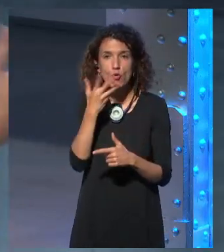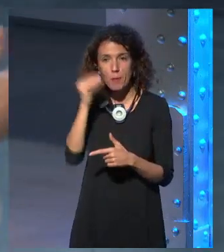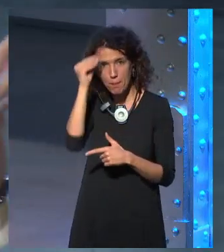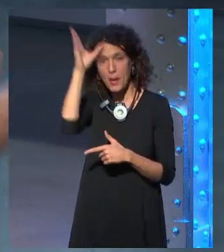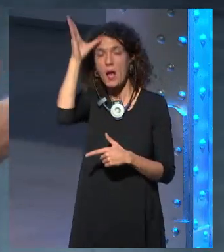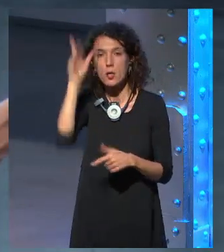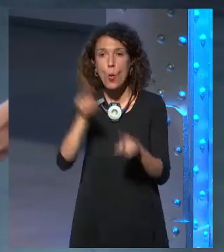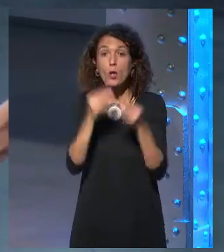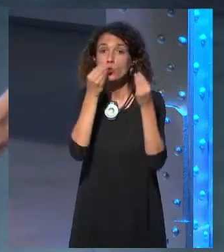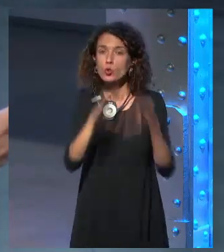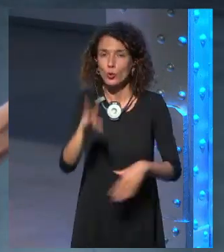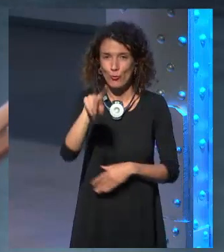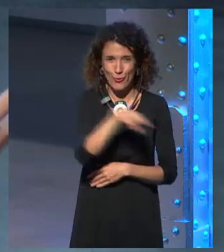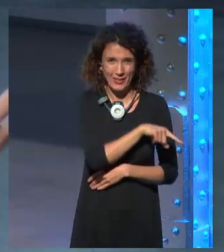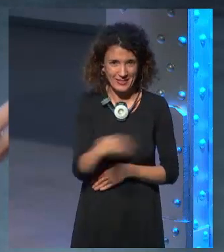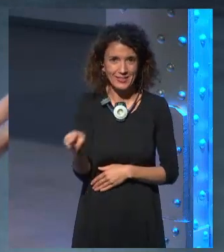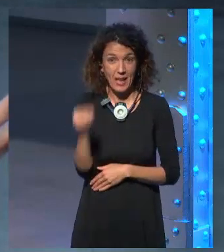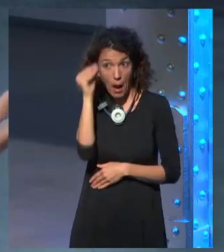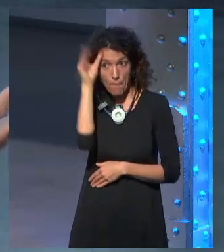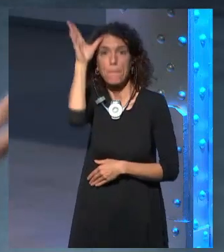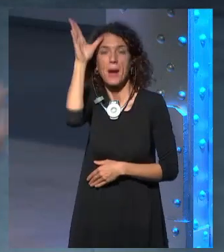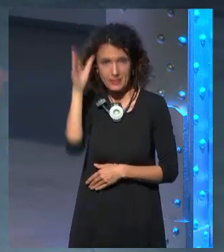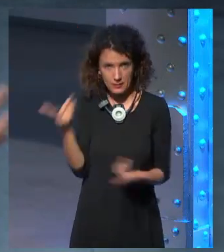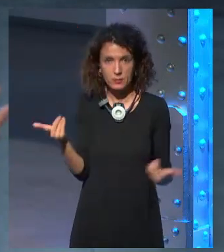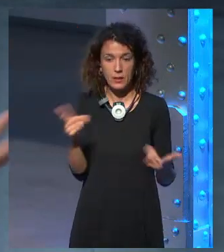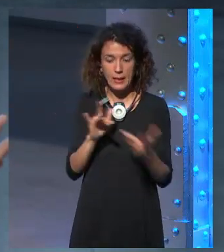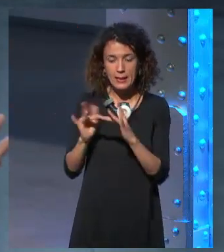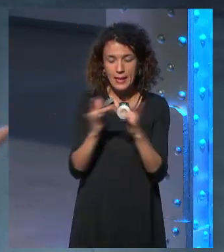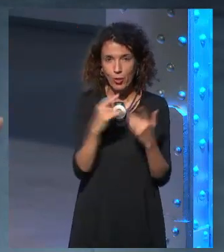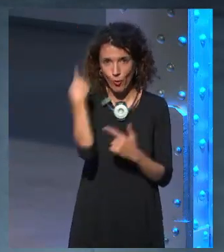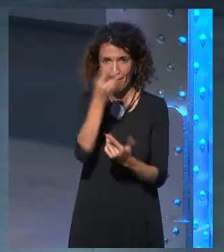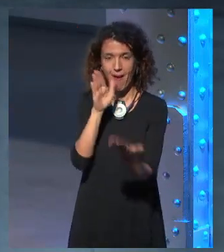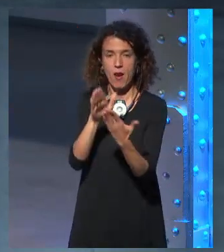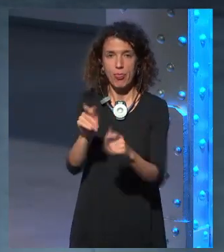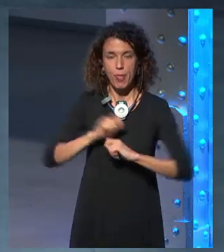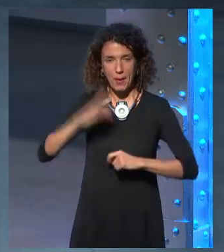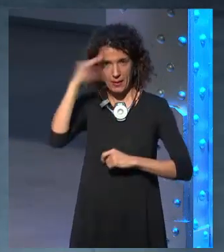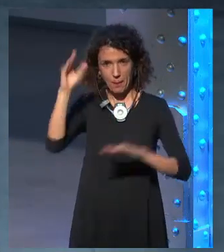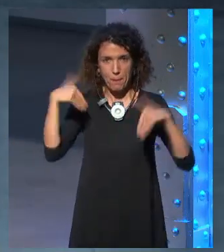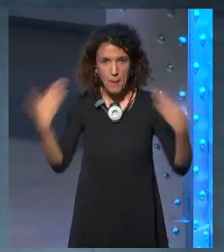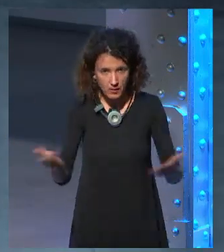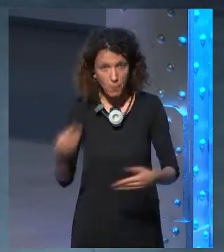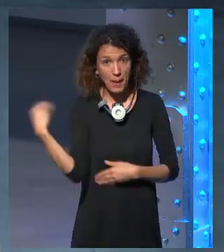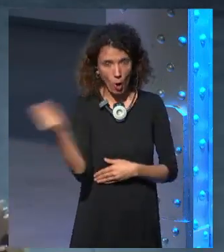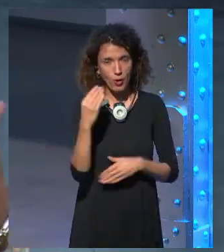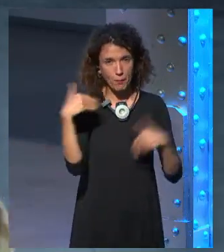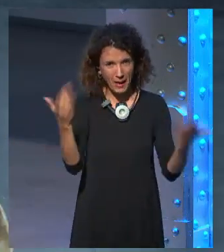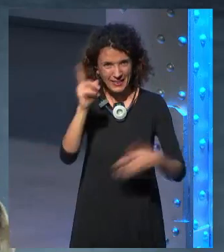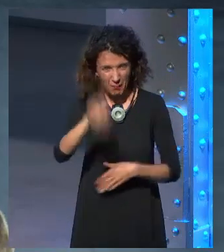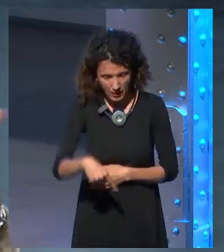makes those face-to-face interactions smarter and better when we use it well. And so I actually think that learning